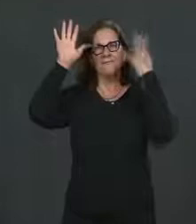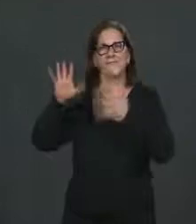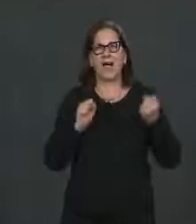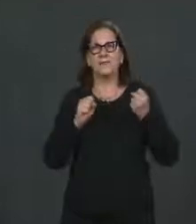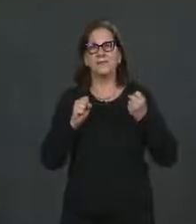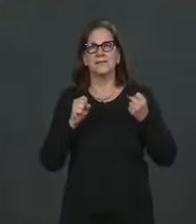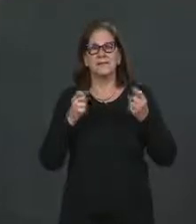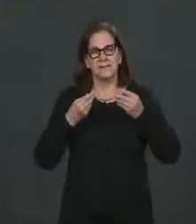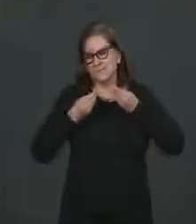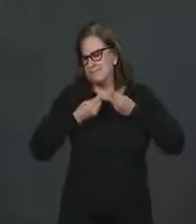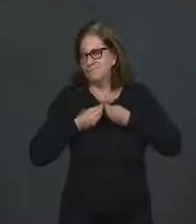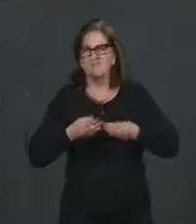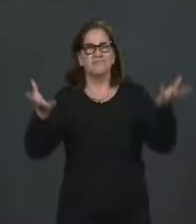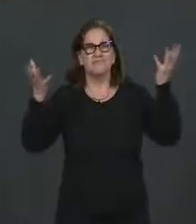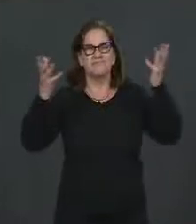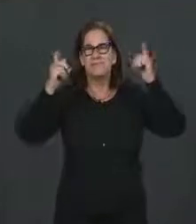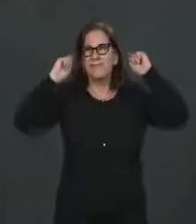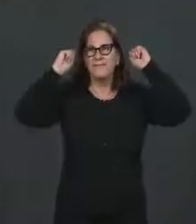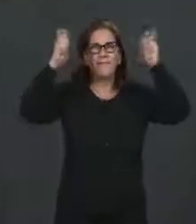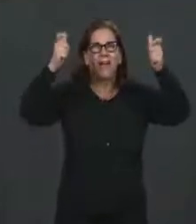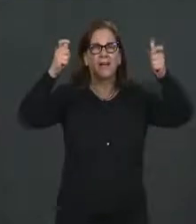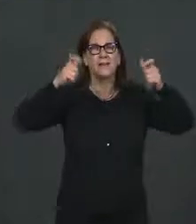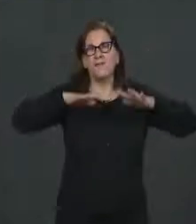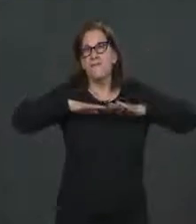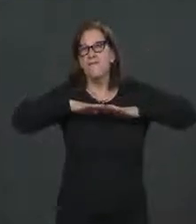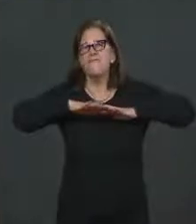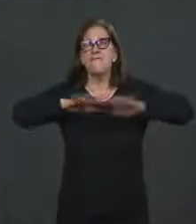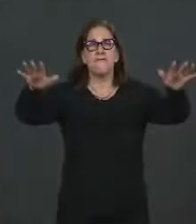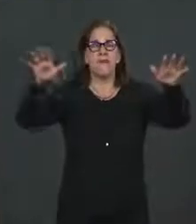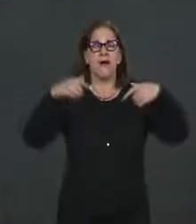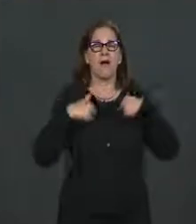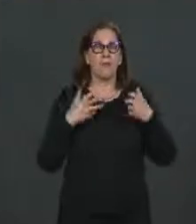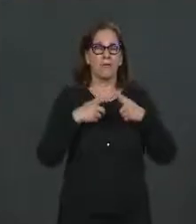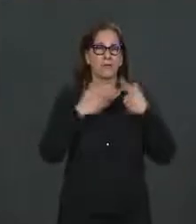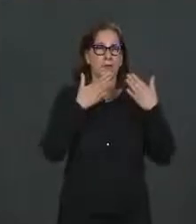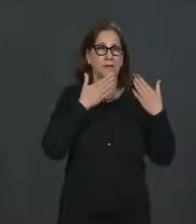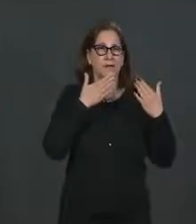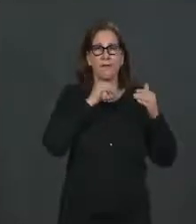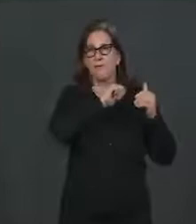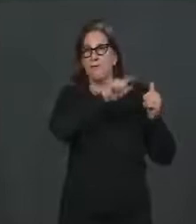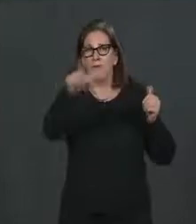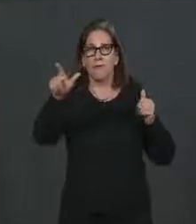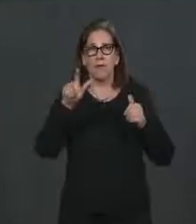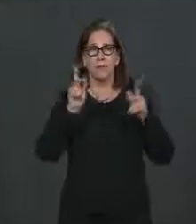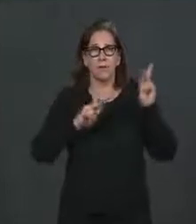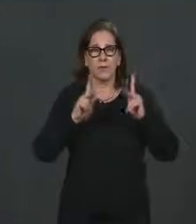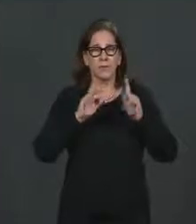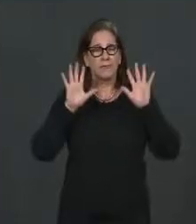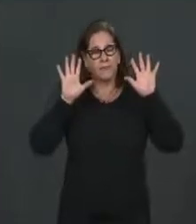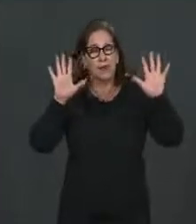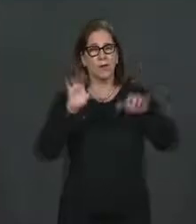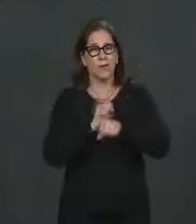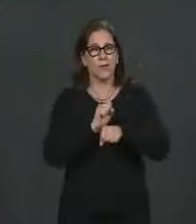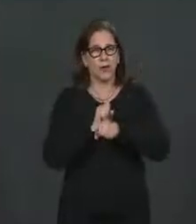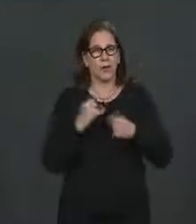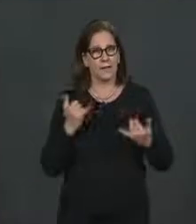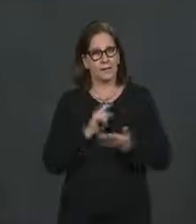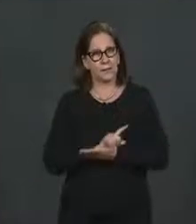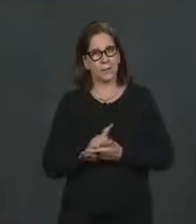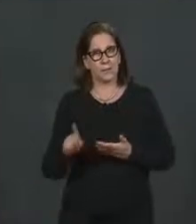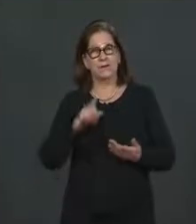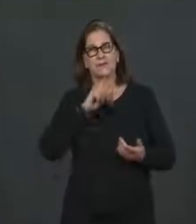past 10 weeks, the added steps I'm announcing today, with them, I'm pleased to announce that at